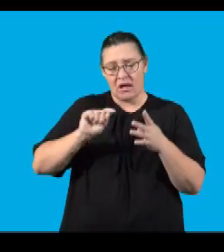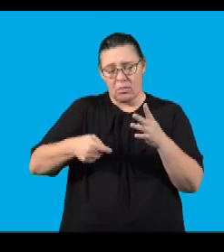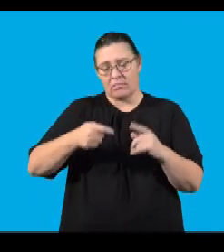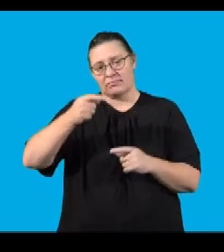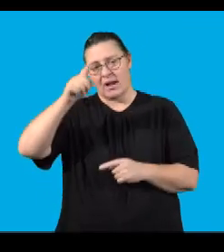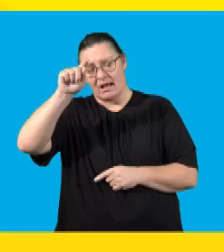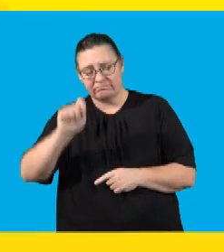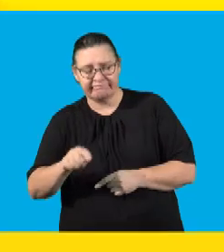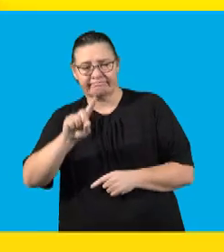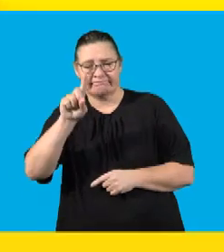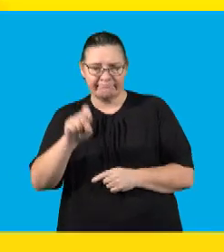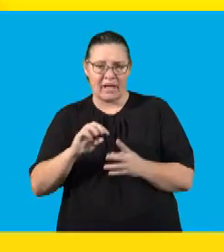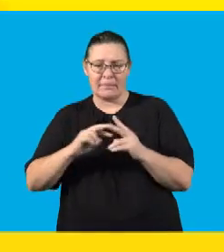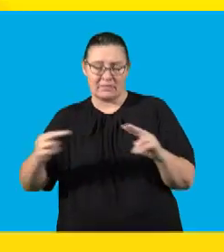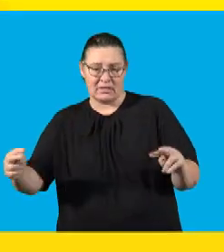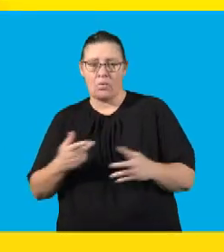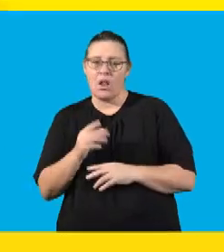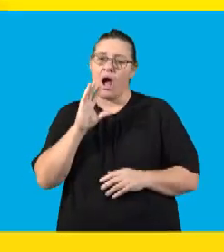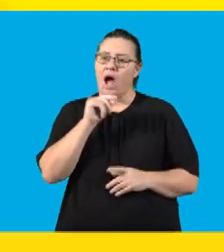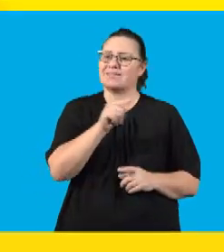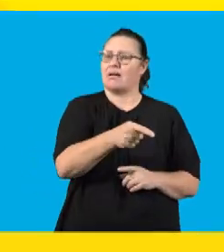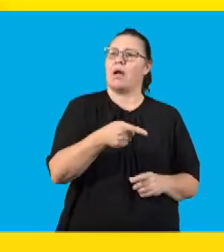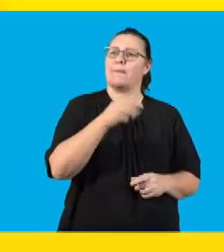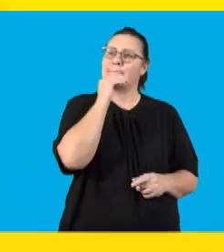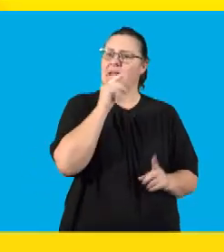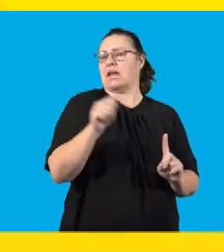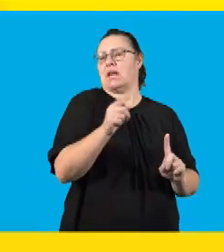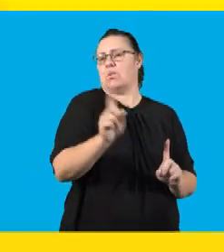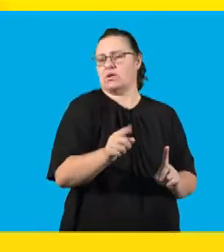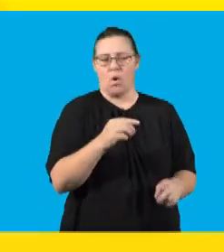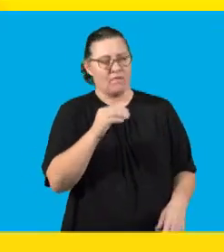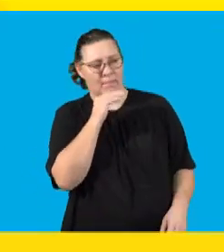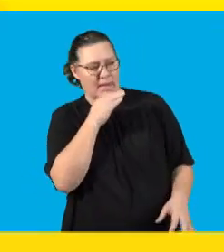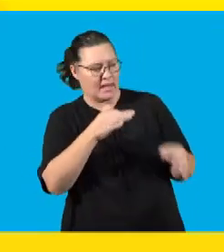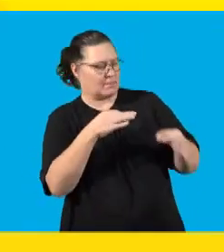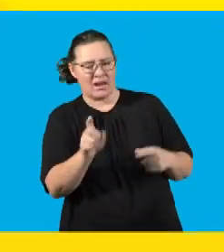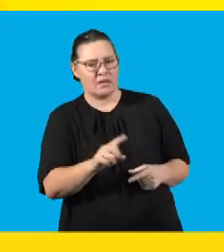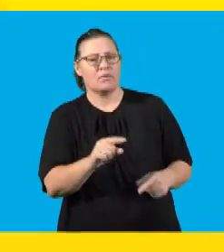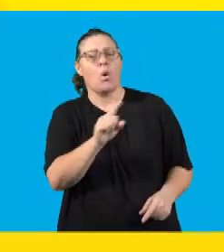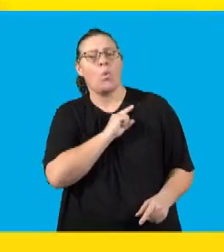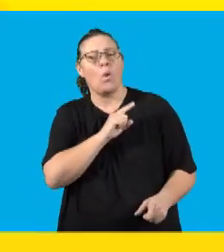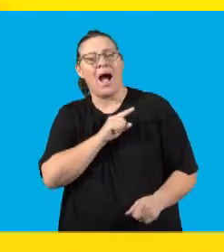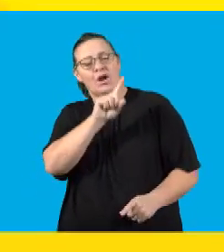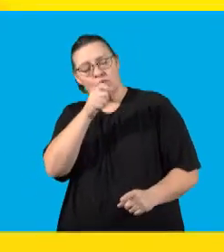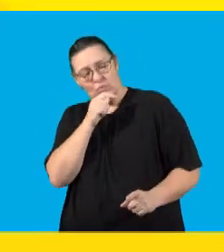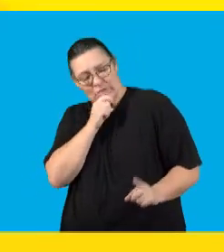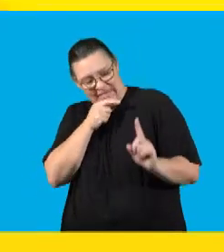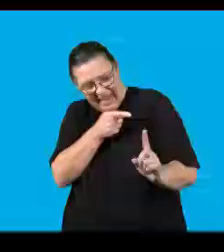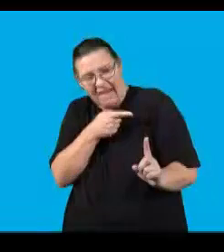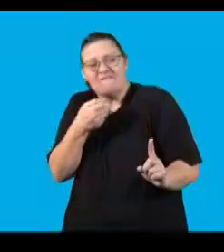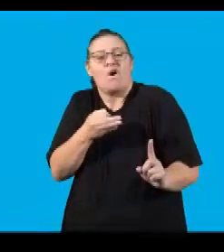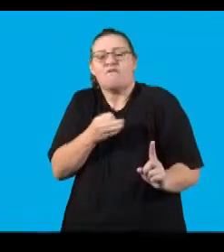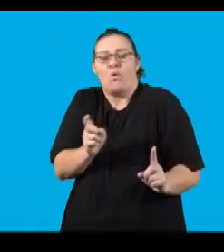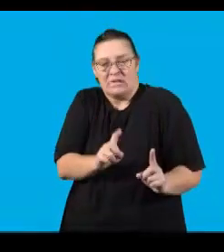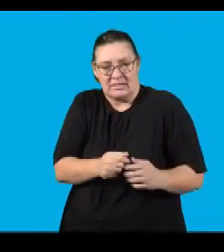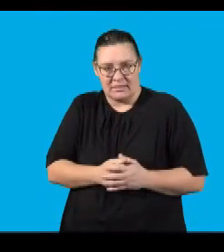that's very important. They won't ask you what a punctuation mark is or the definition, but why it is used in the text.